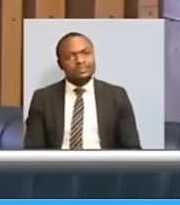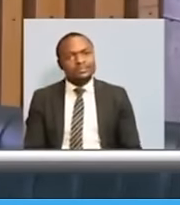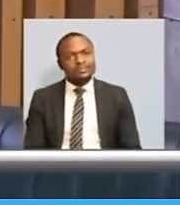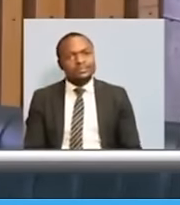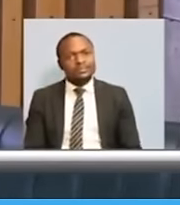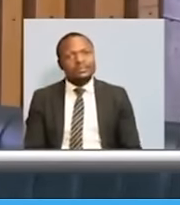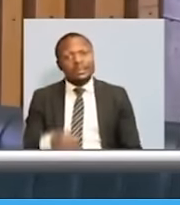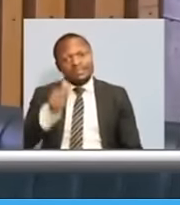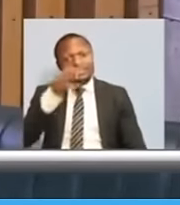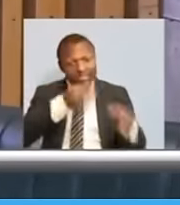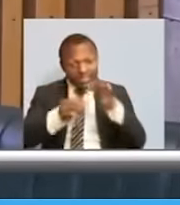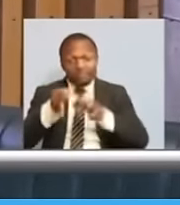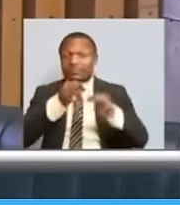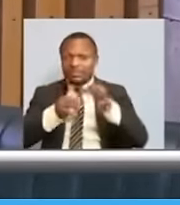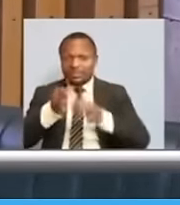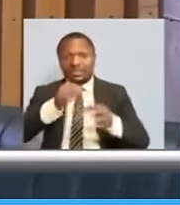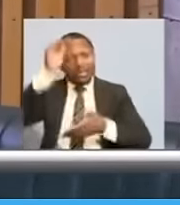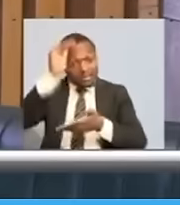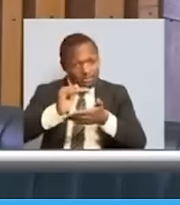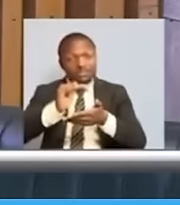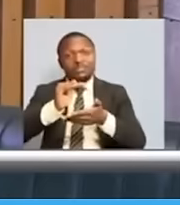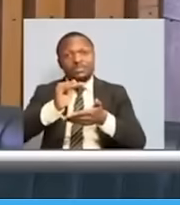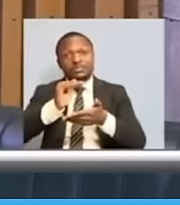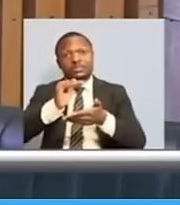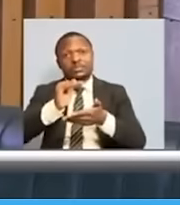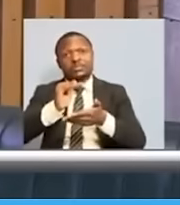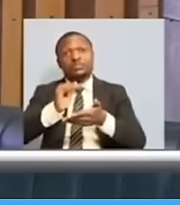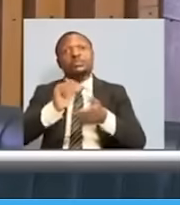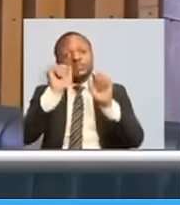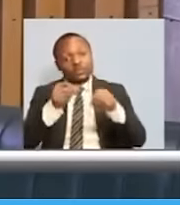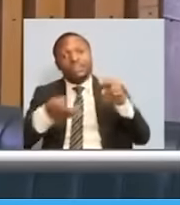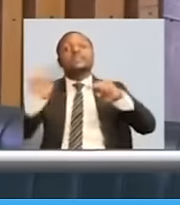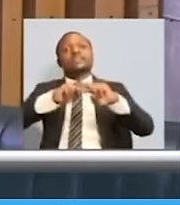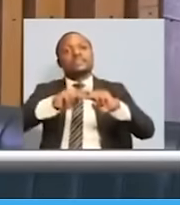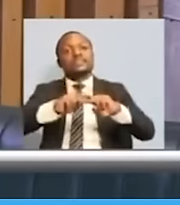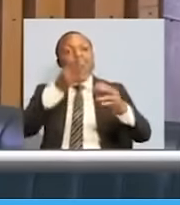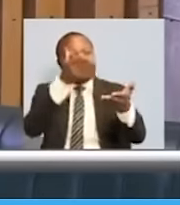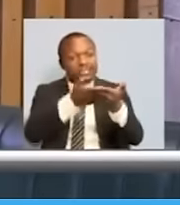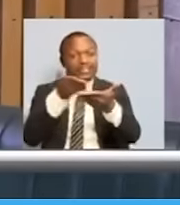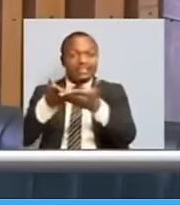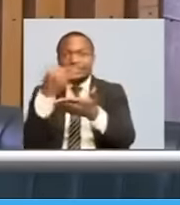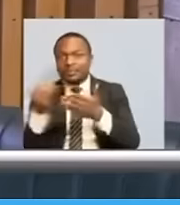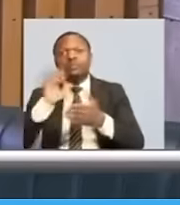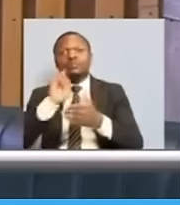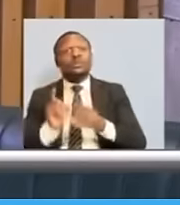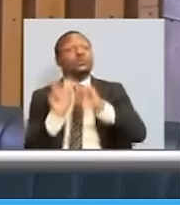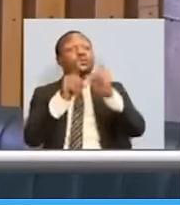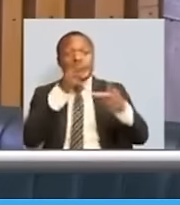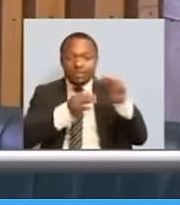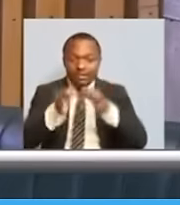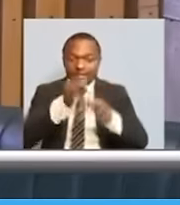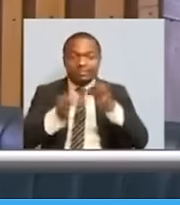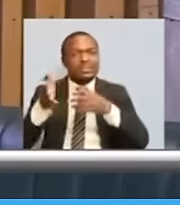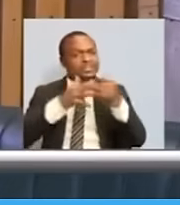she has tabulated, reduced in order to increase. So these are issues we need to go and explain in